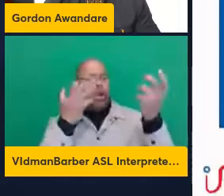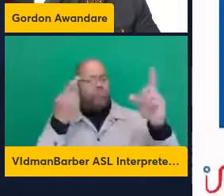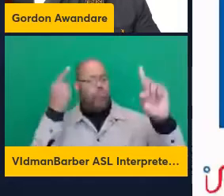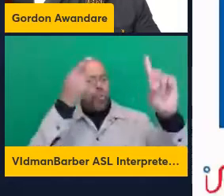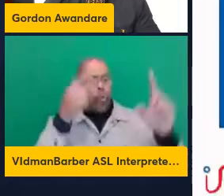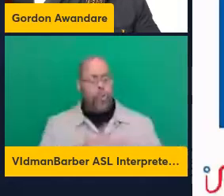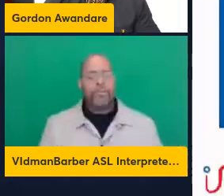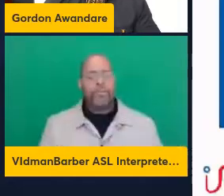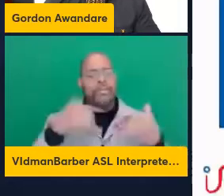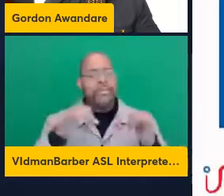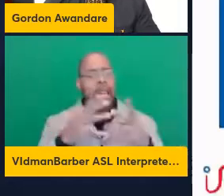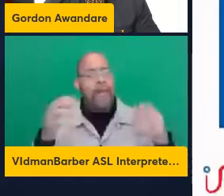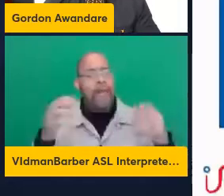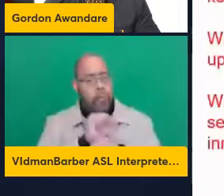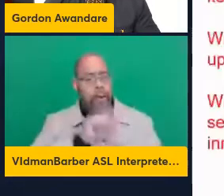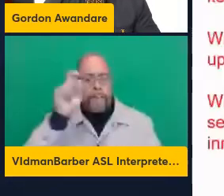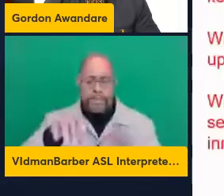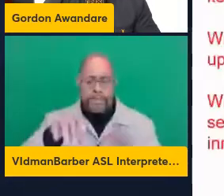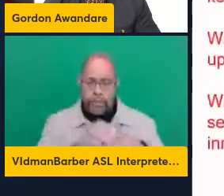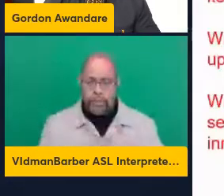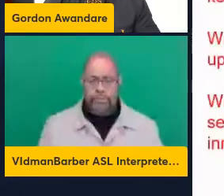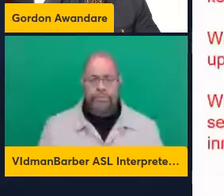But there's still a lot of work to be done.